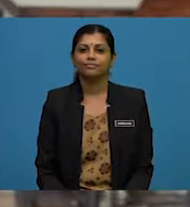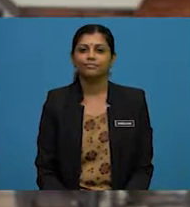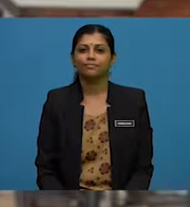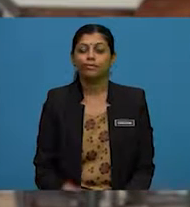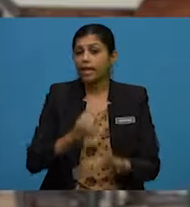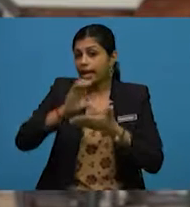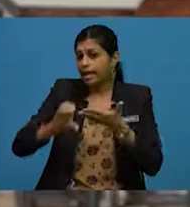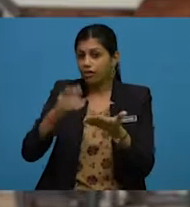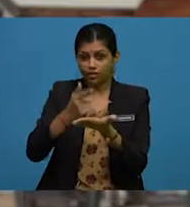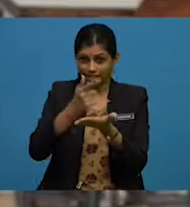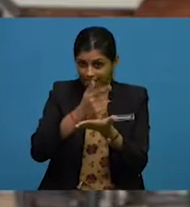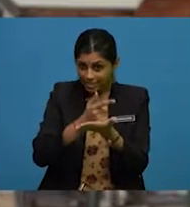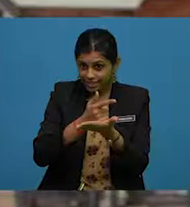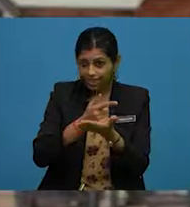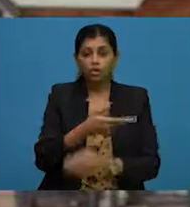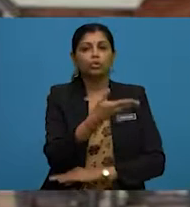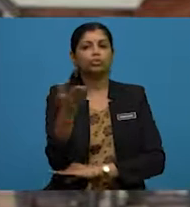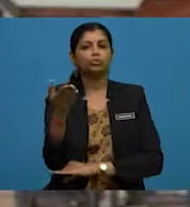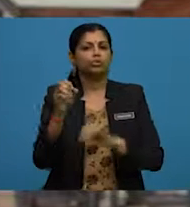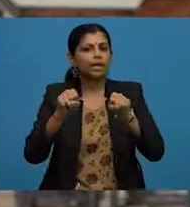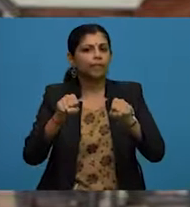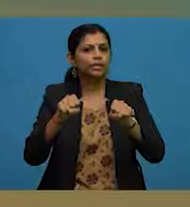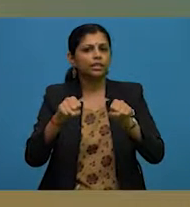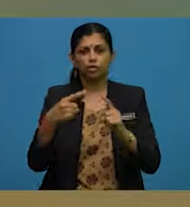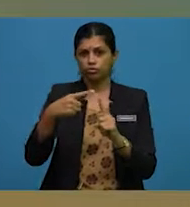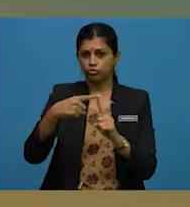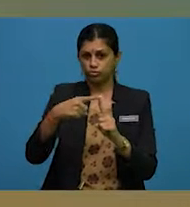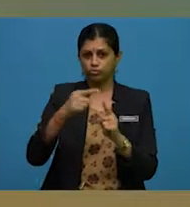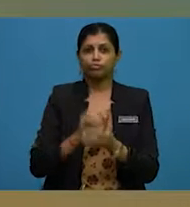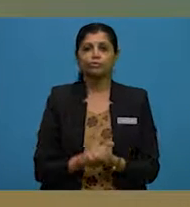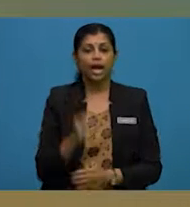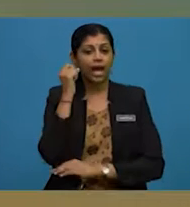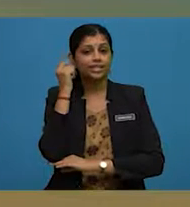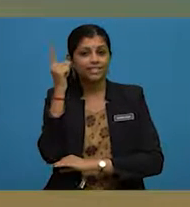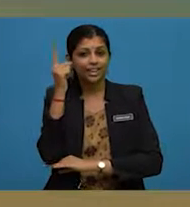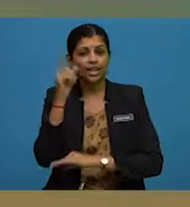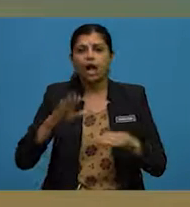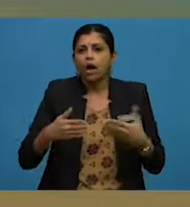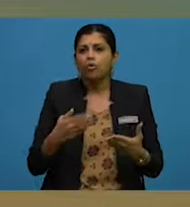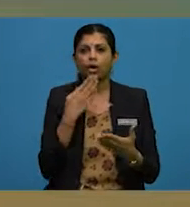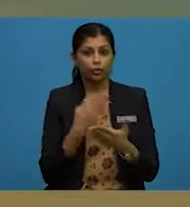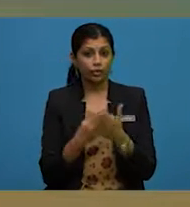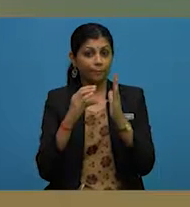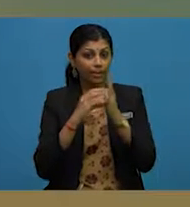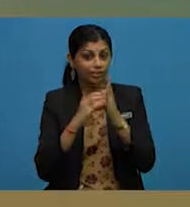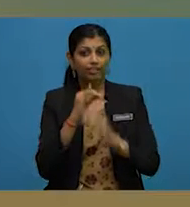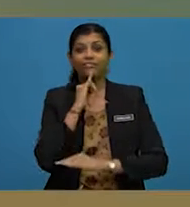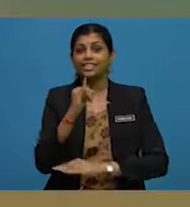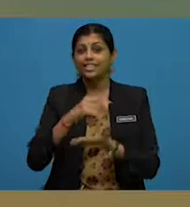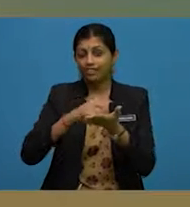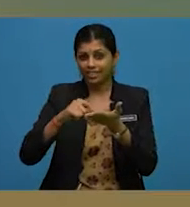By the end of this lesson, you should be able to understand how a good paragraph is